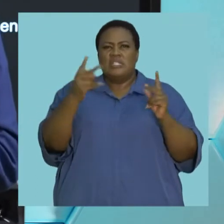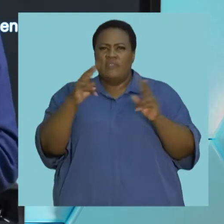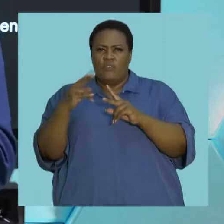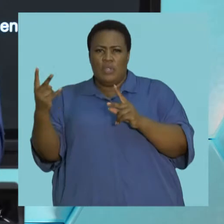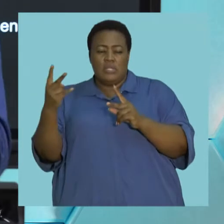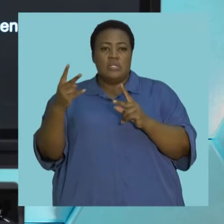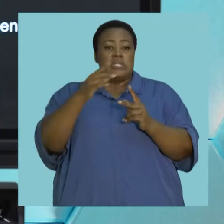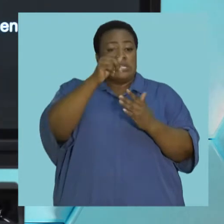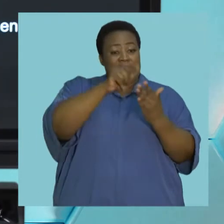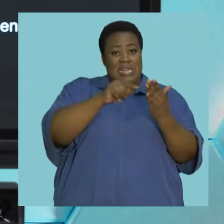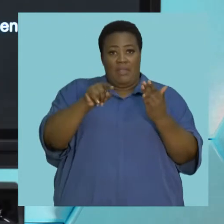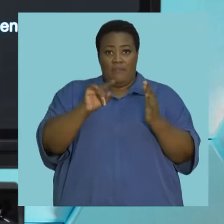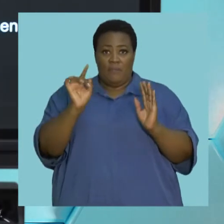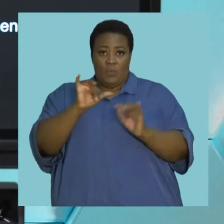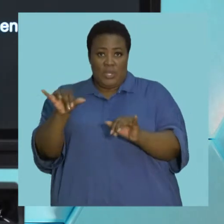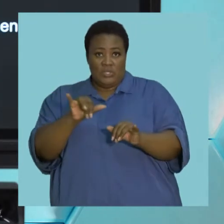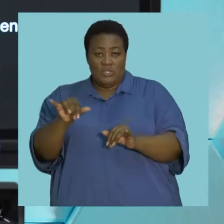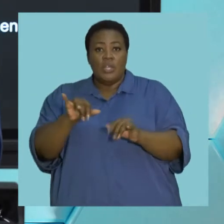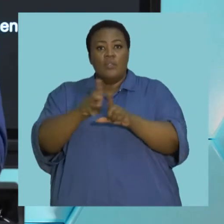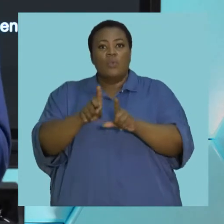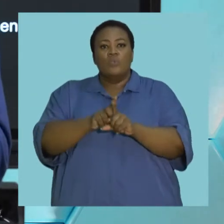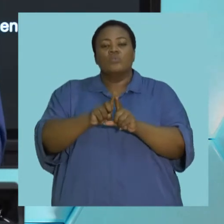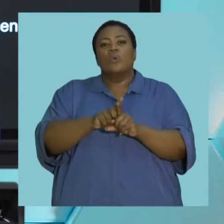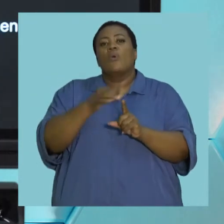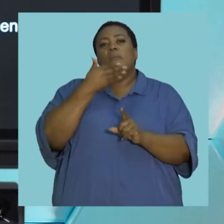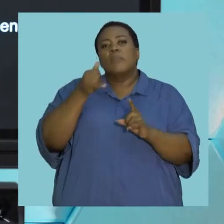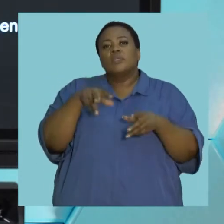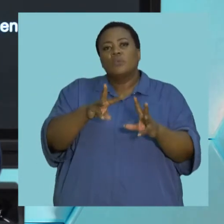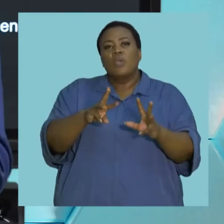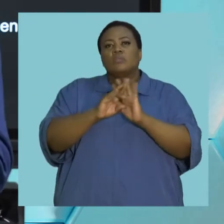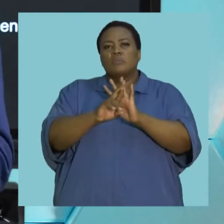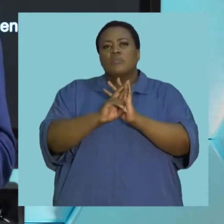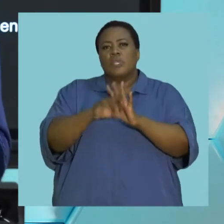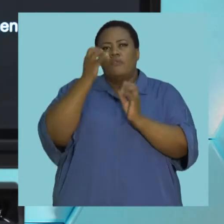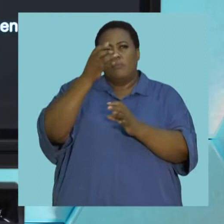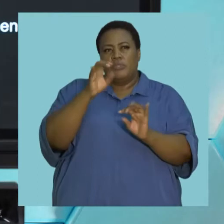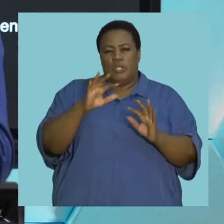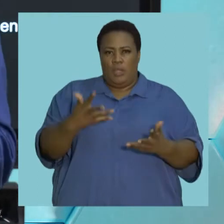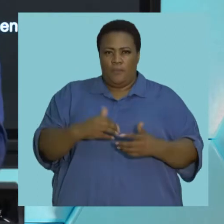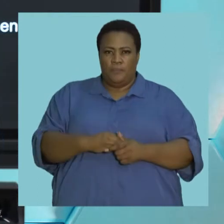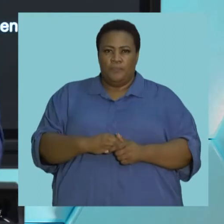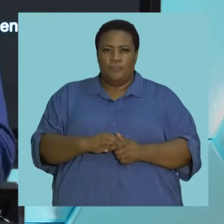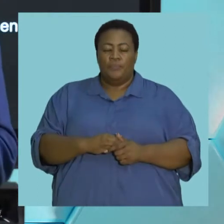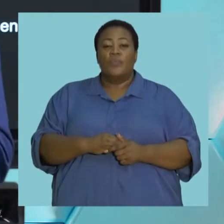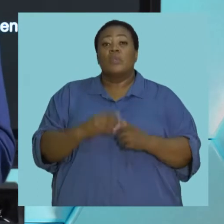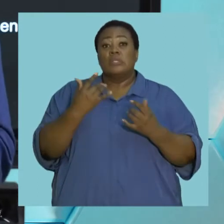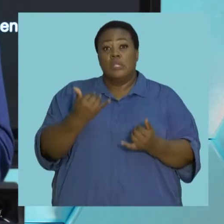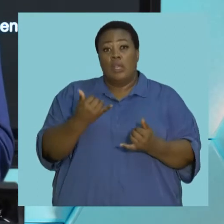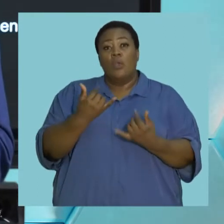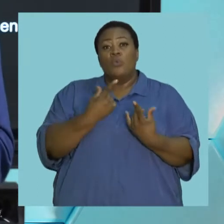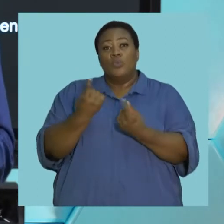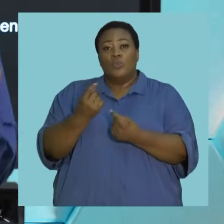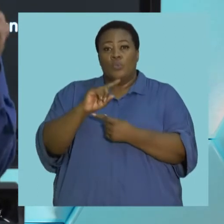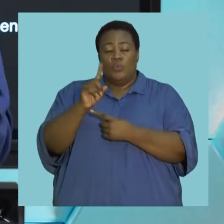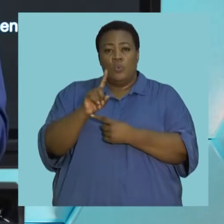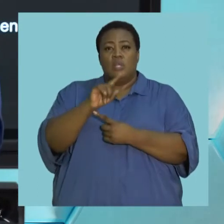graph and what is the best way to represent information and which type of graph. So let's recollect on the types of graphs that you've been